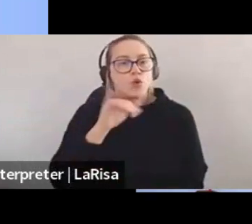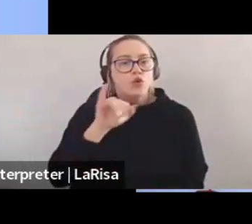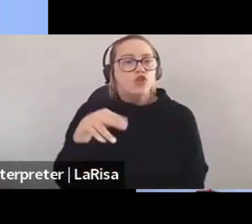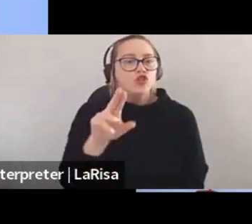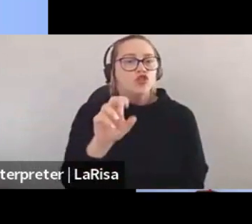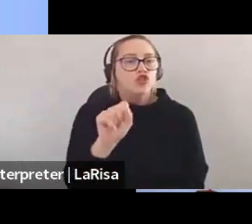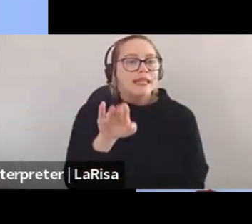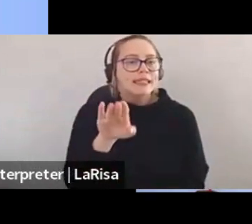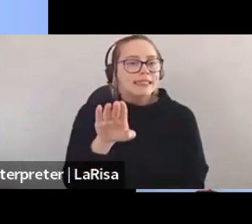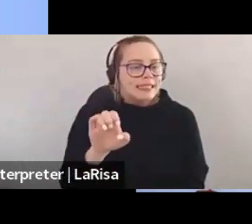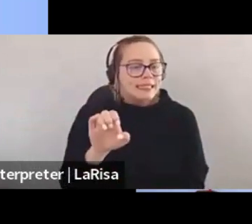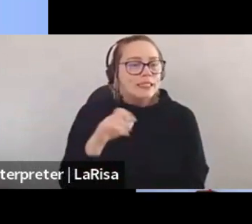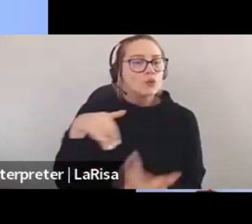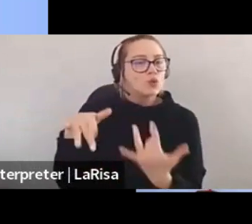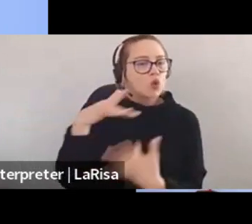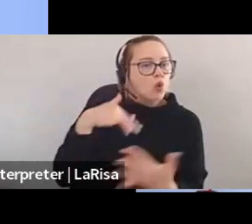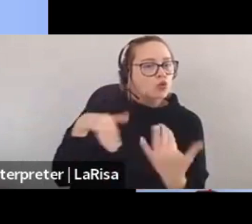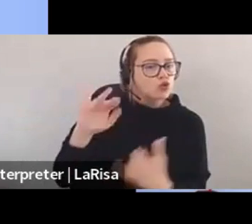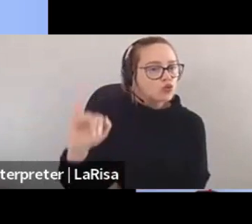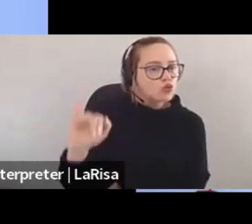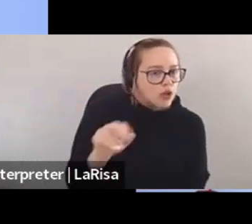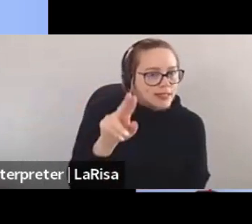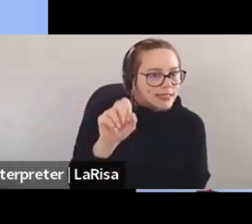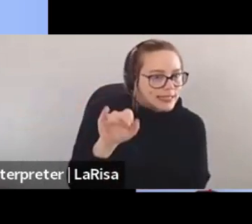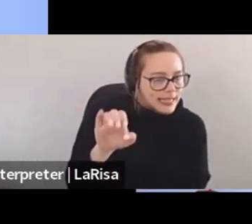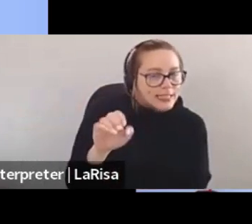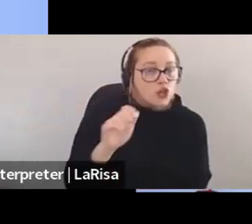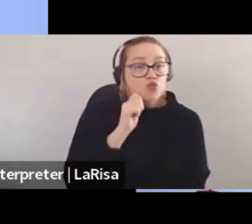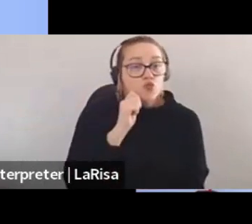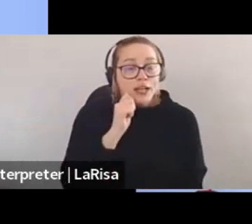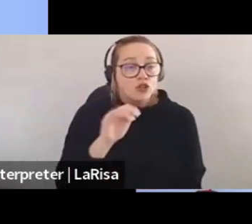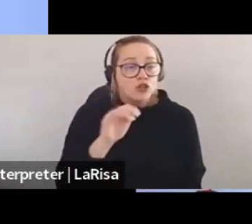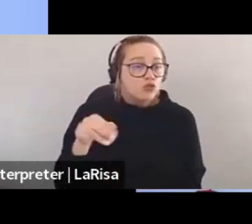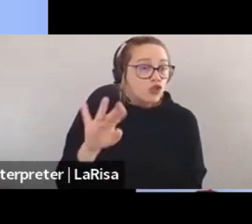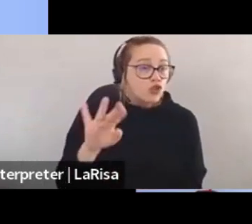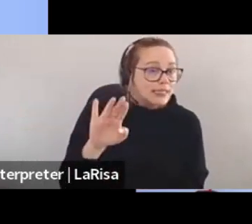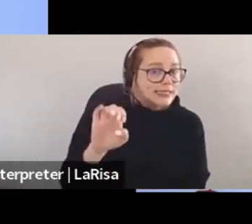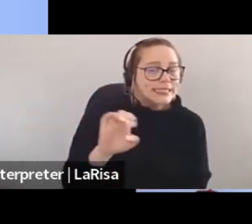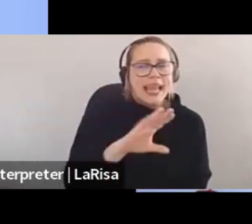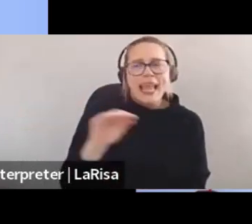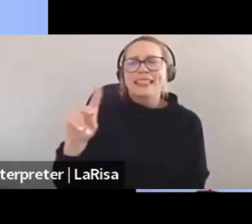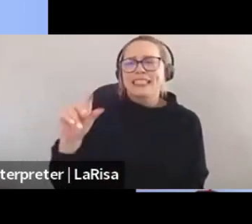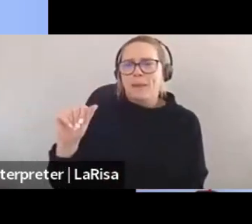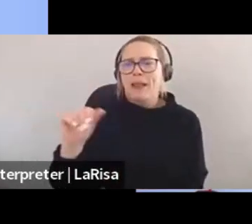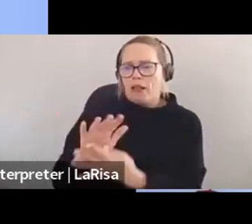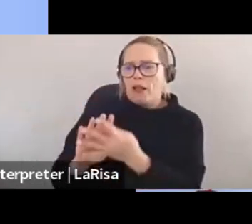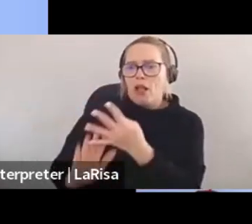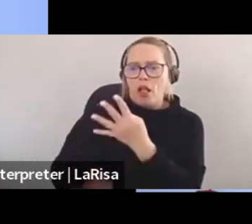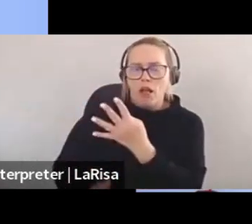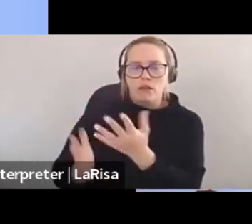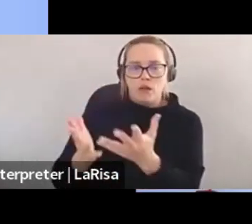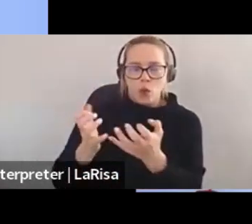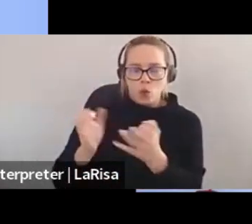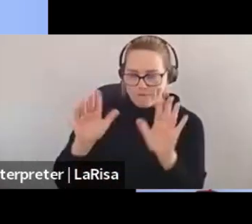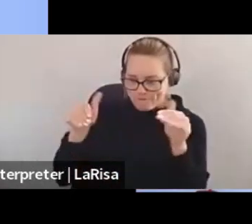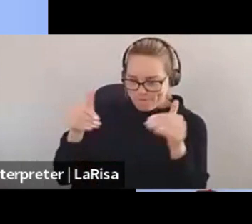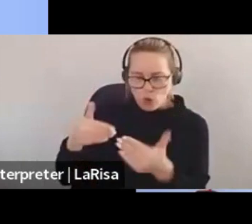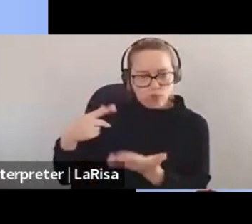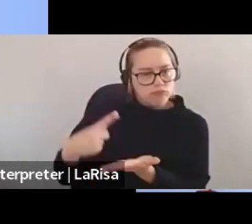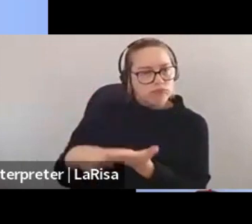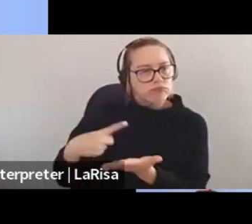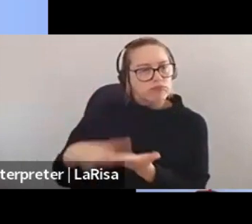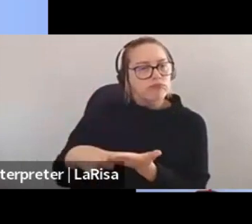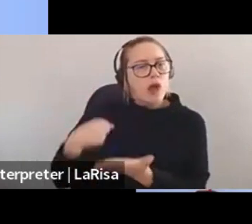the intersection of food justice, social justice, racial justice, and